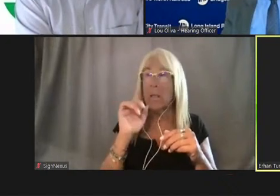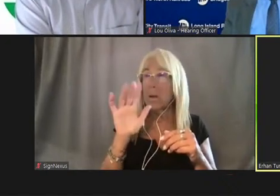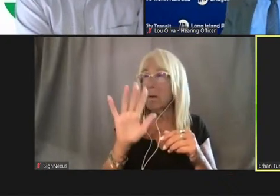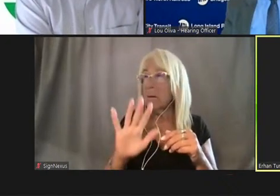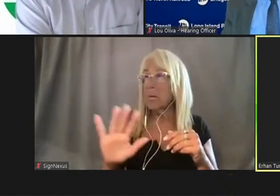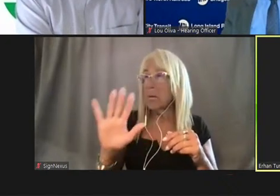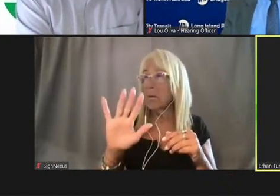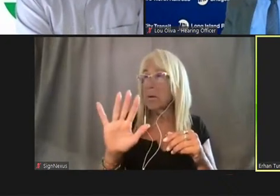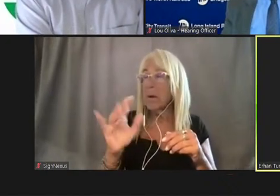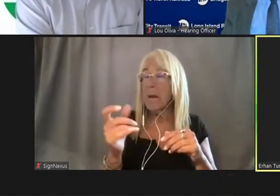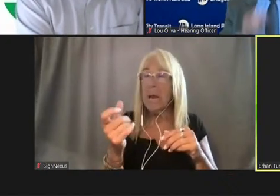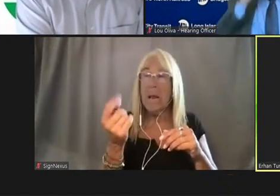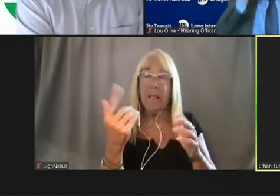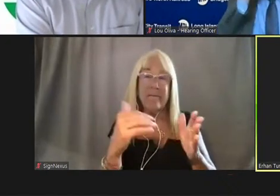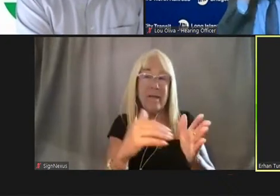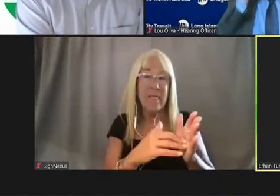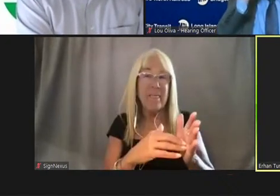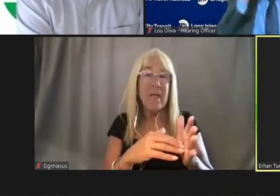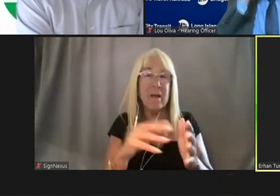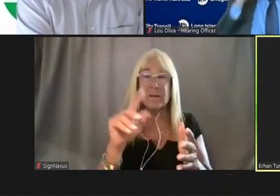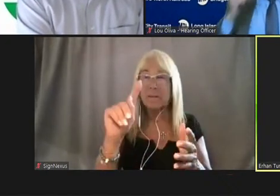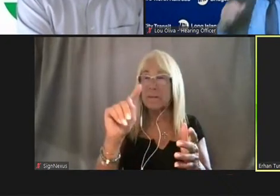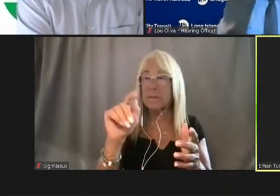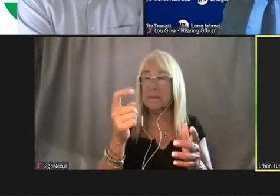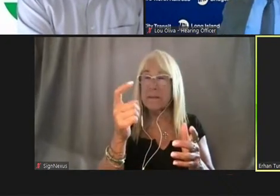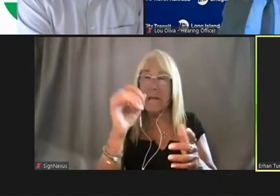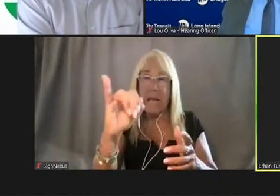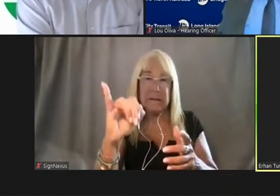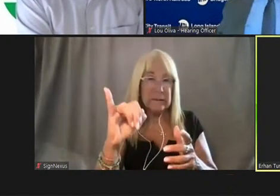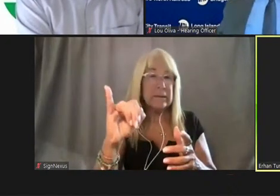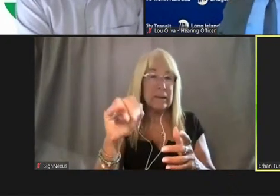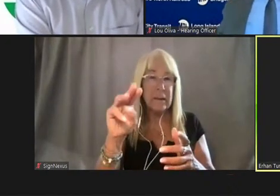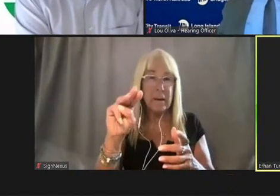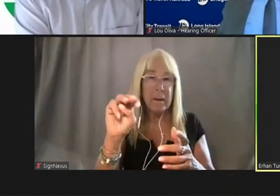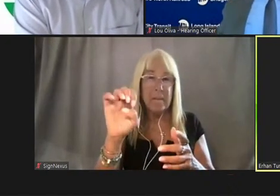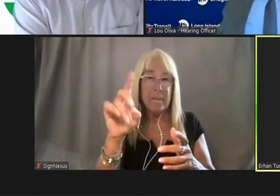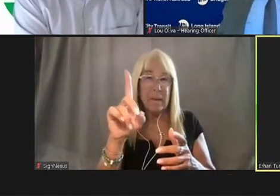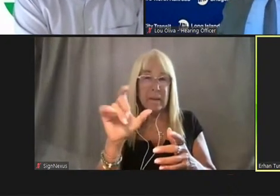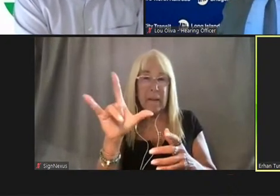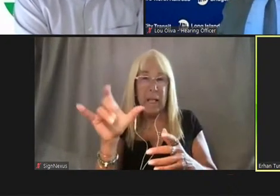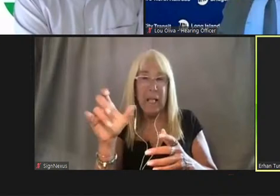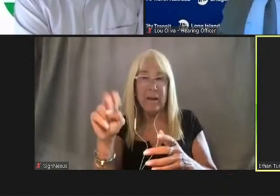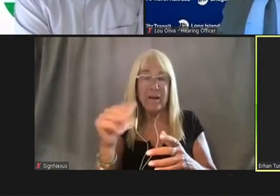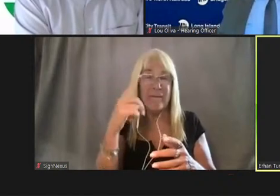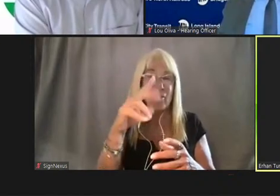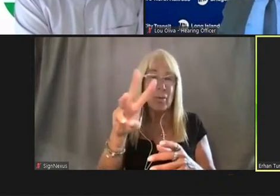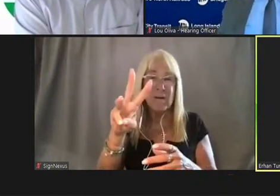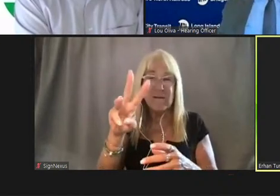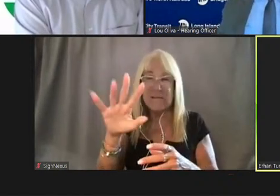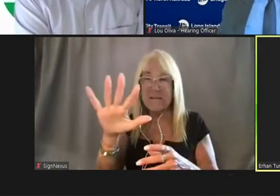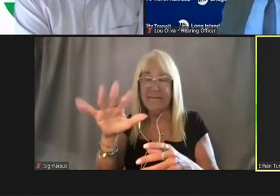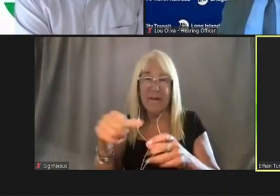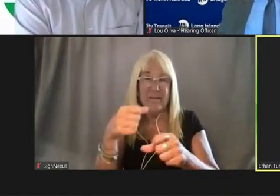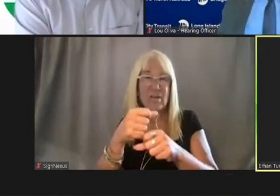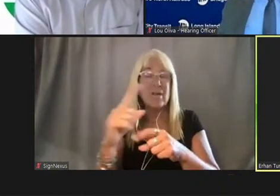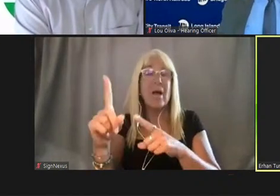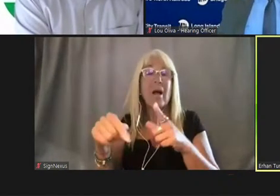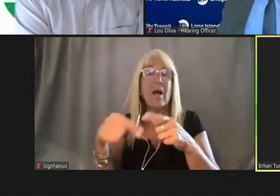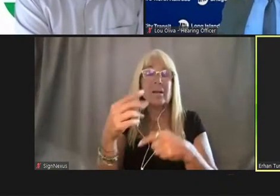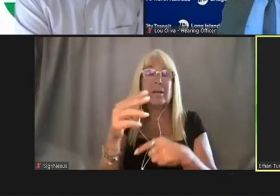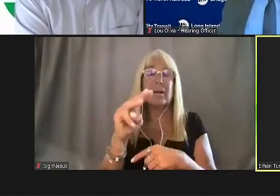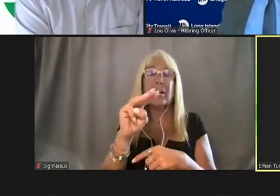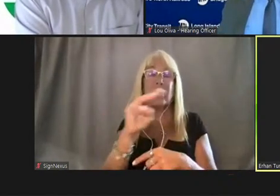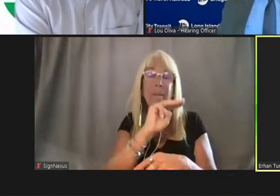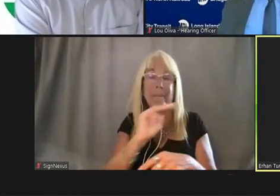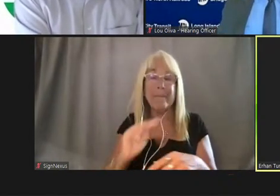uh Medallion taxis sort of the right in public in New York City for 65 years until mayor Giuliana decided to